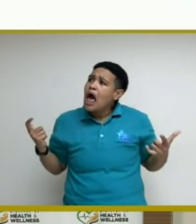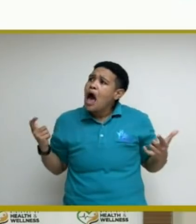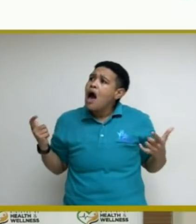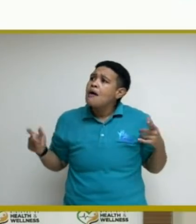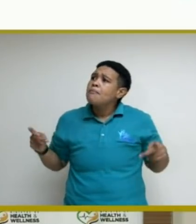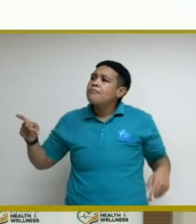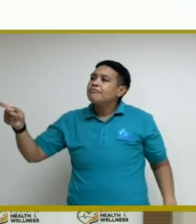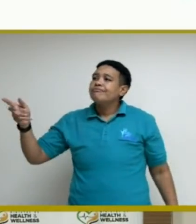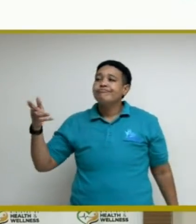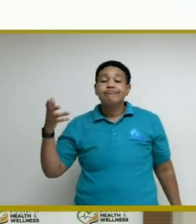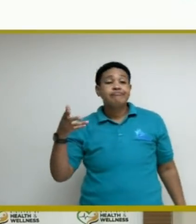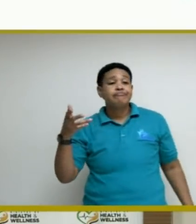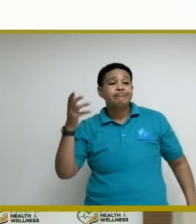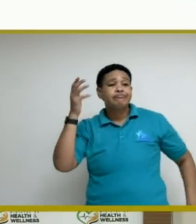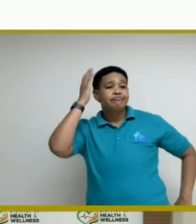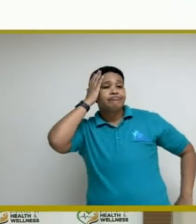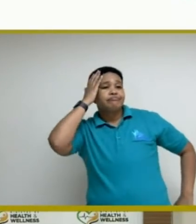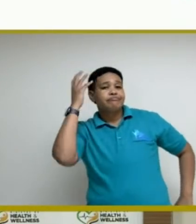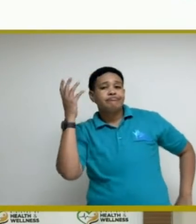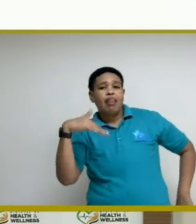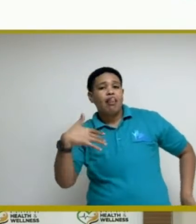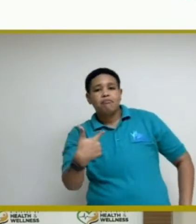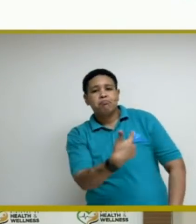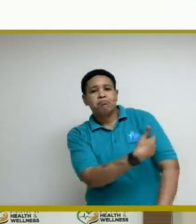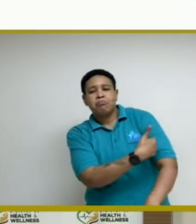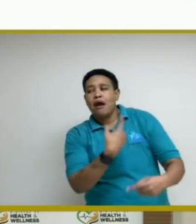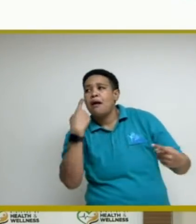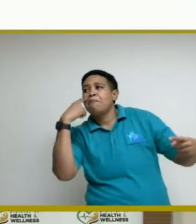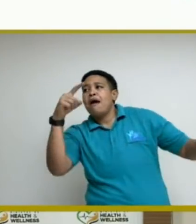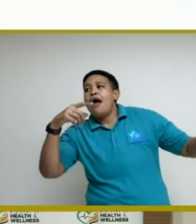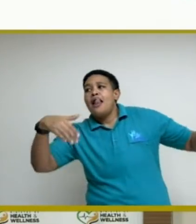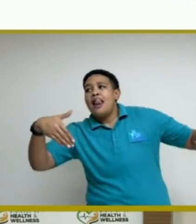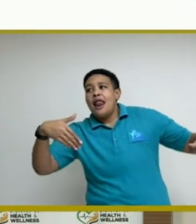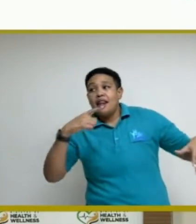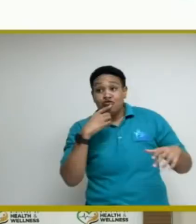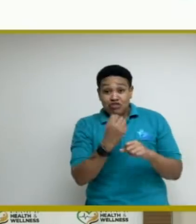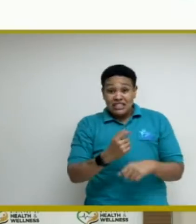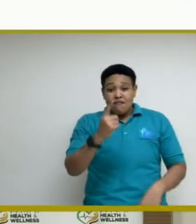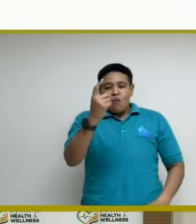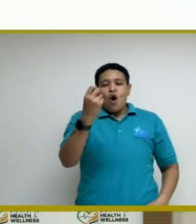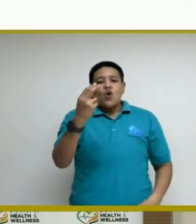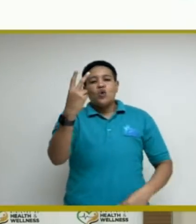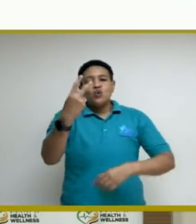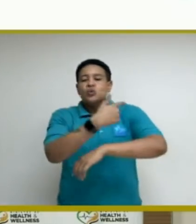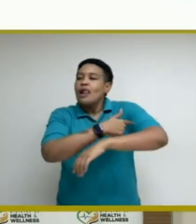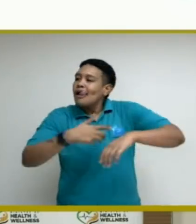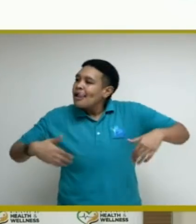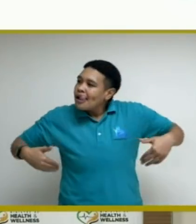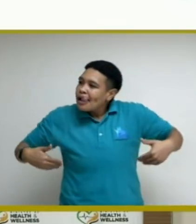persons, are still unvaccinated, having not received either one or two doses.